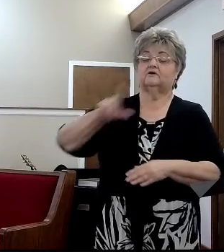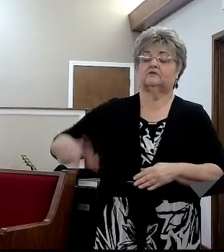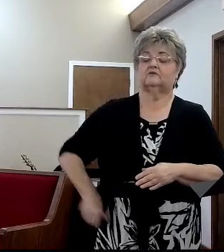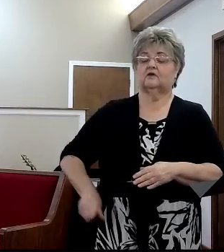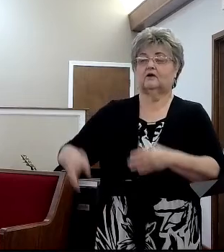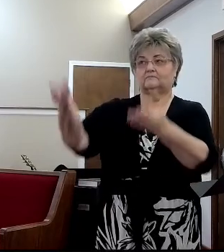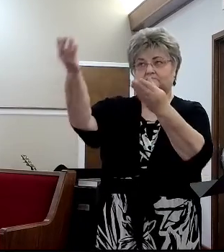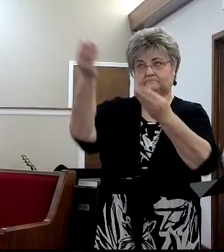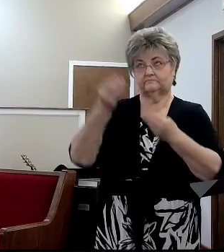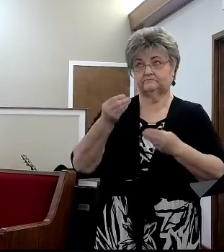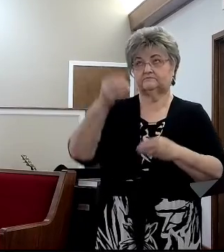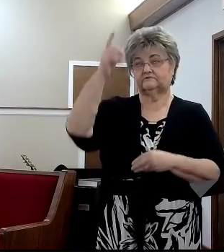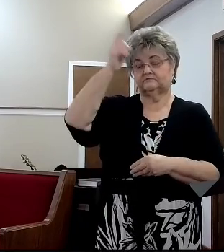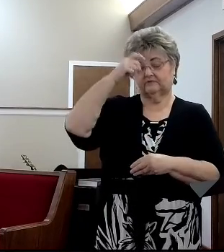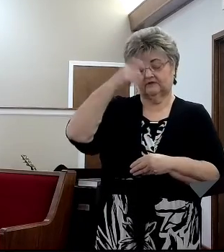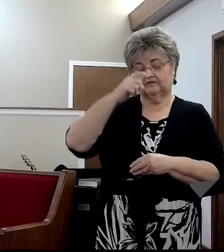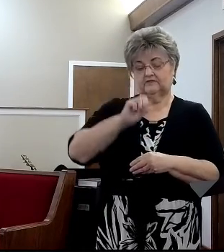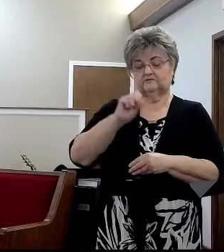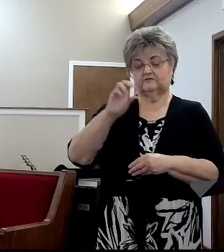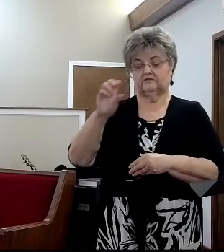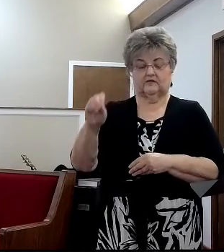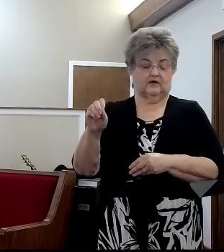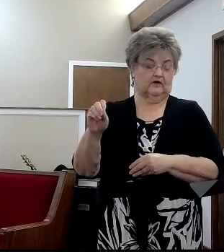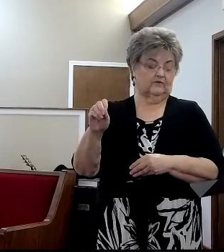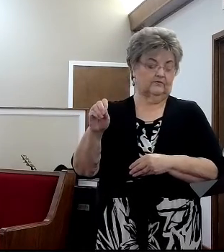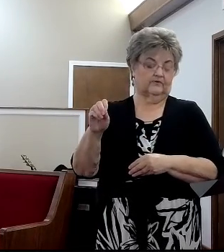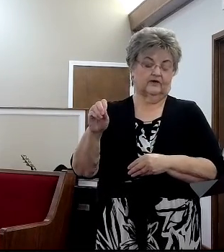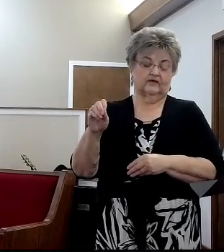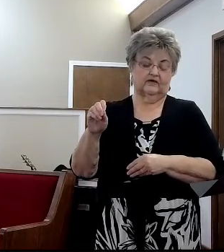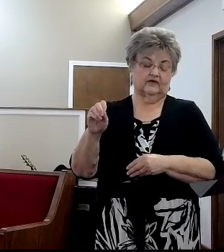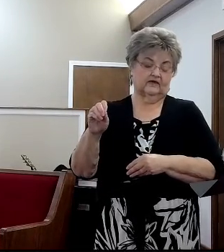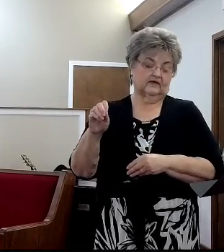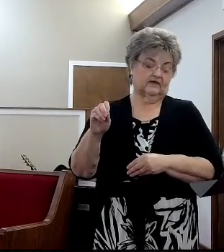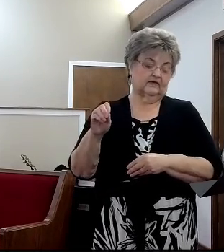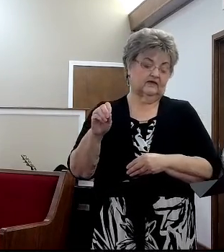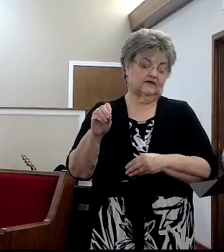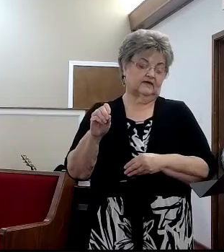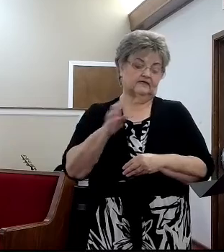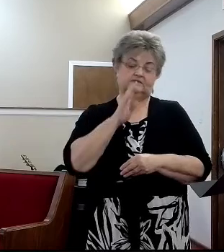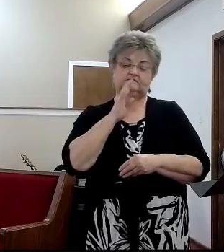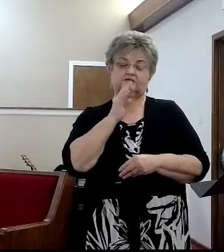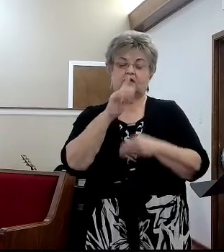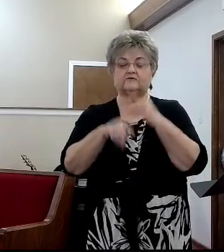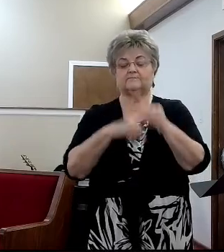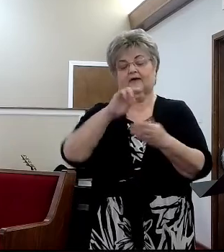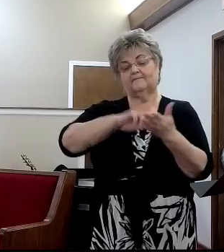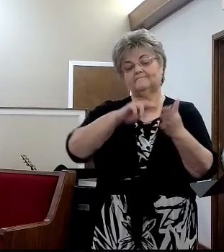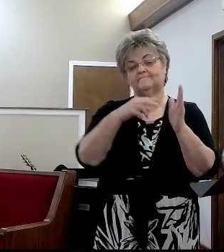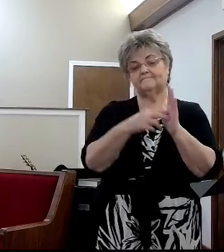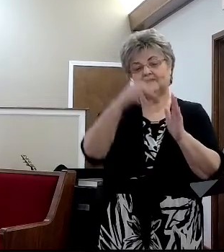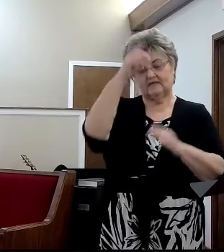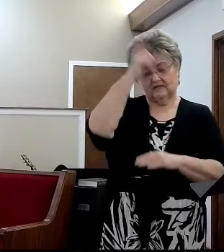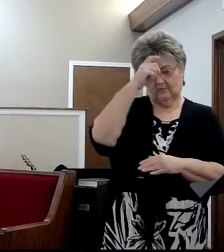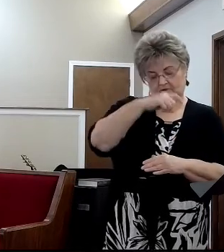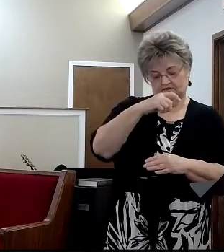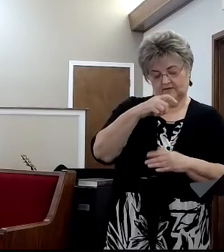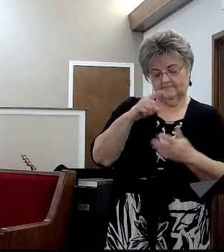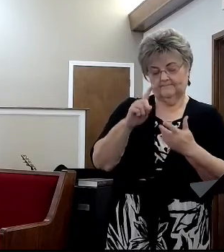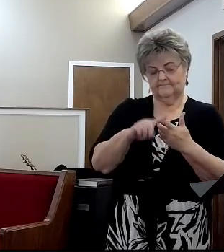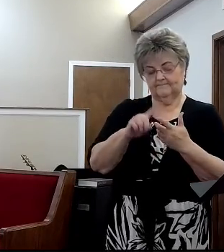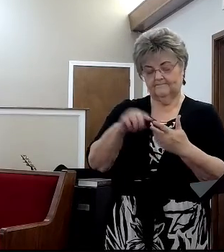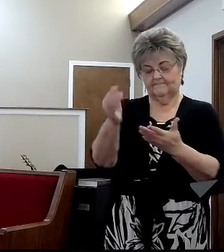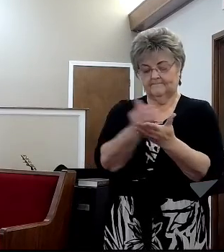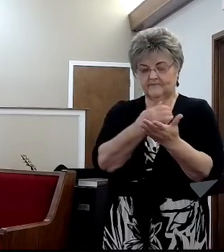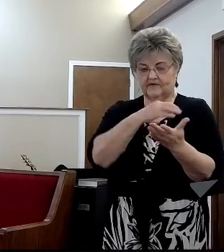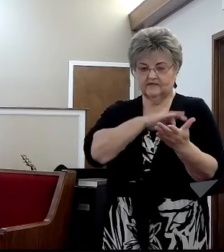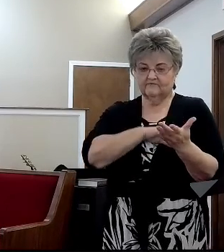for wisdom. So becoming wise, today we talked about the meaning of wisdom, the benefits of wisdom, and we